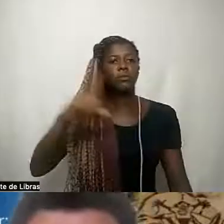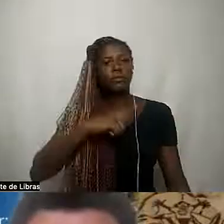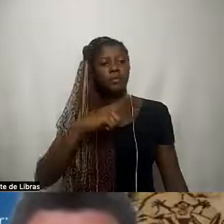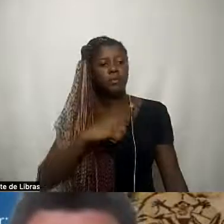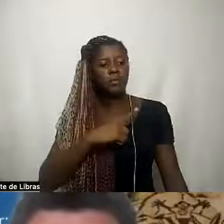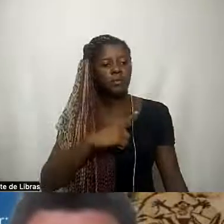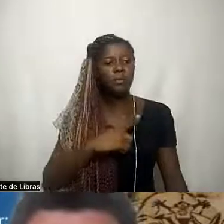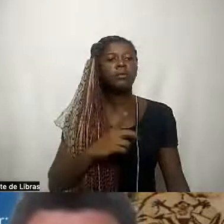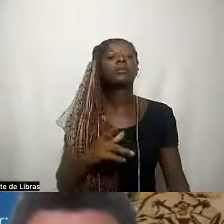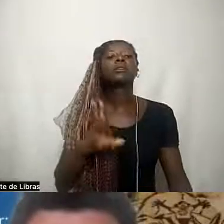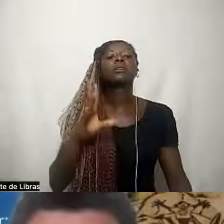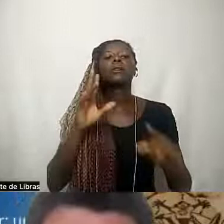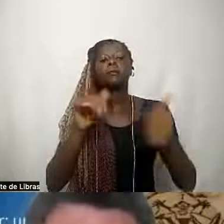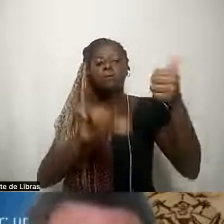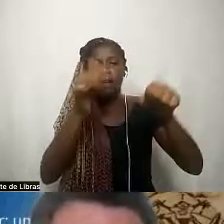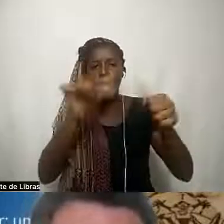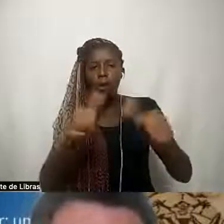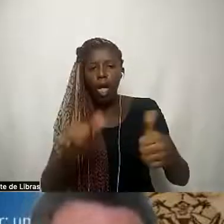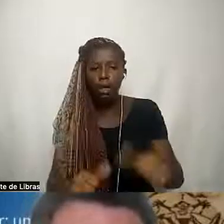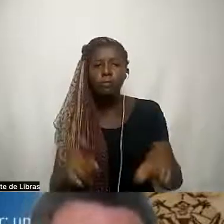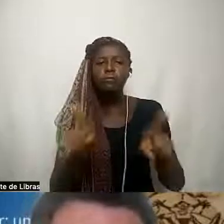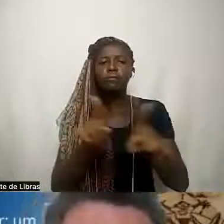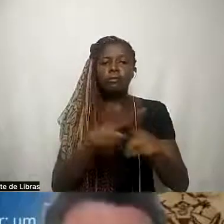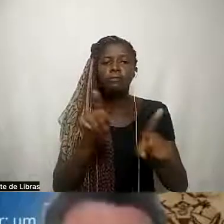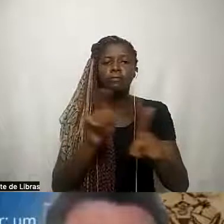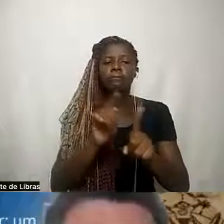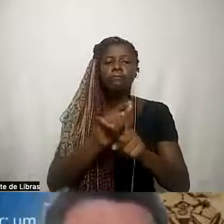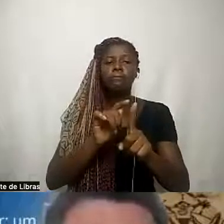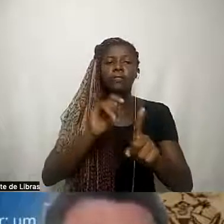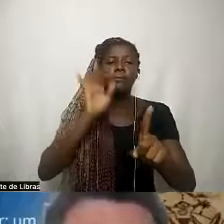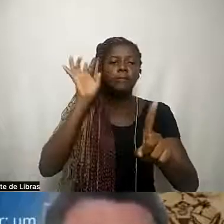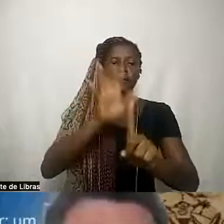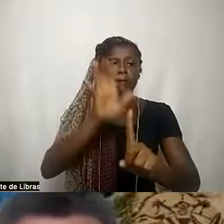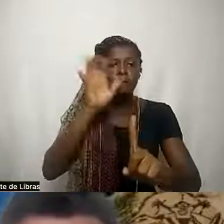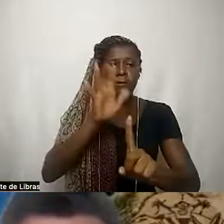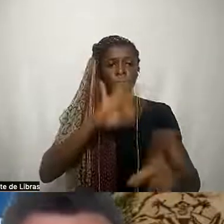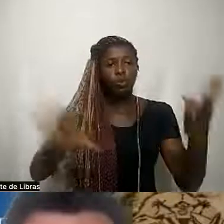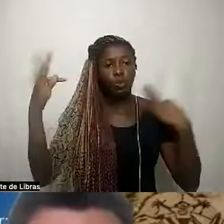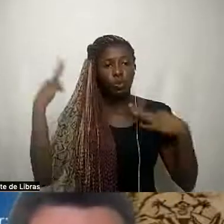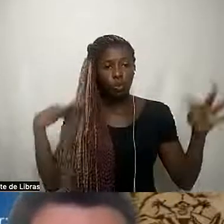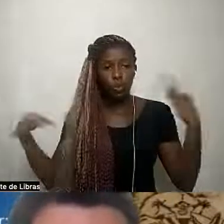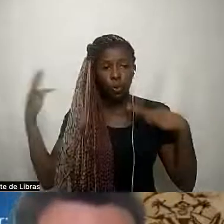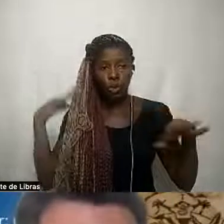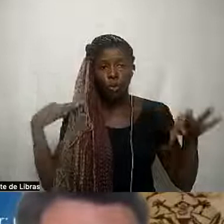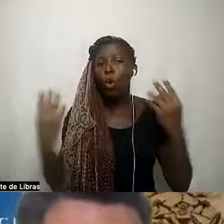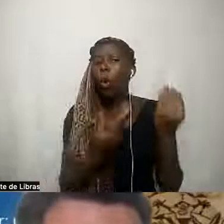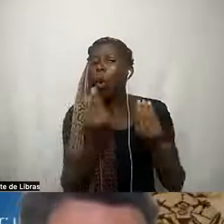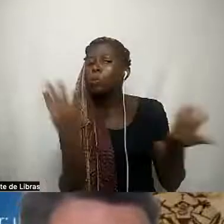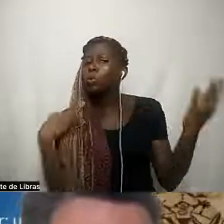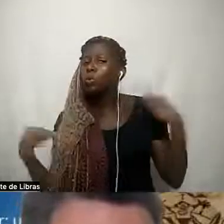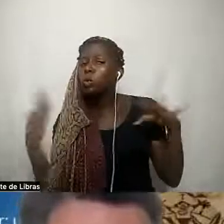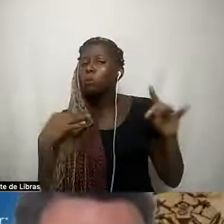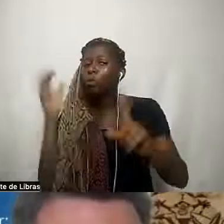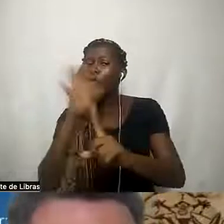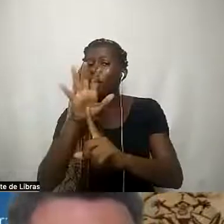websites, and they relate to the mitigation of the impact of tourism of the on